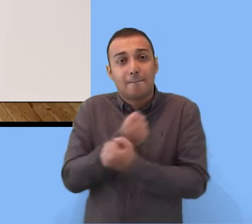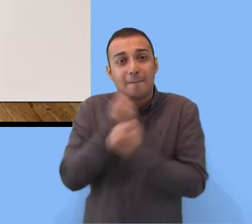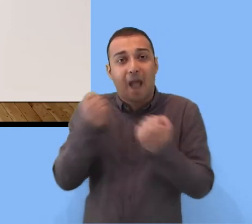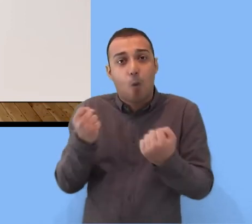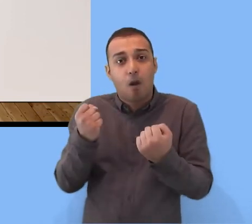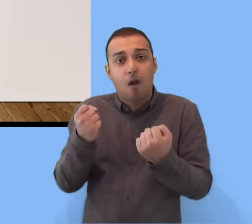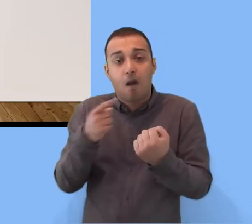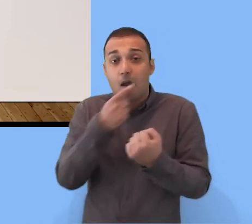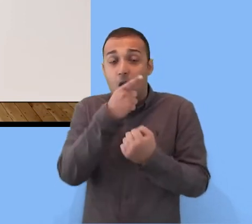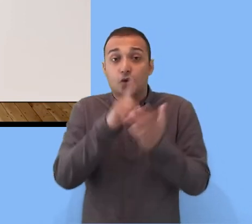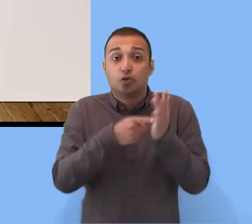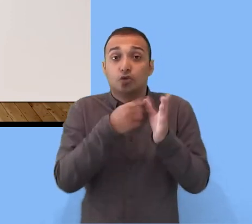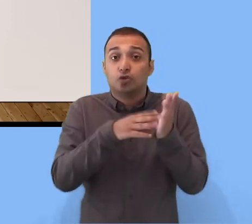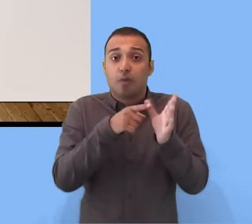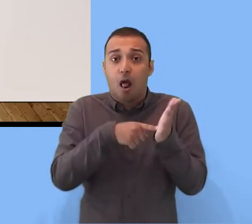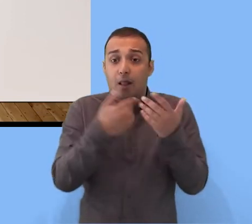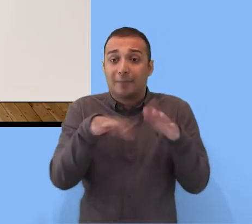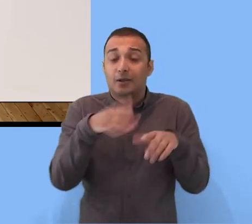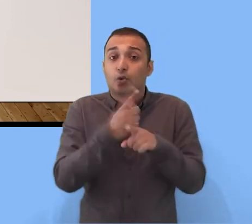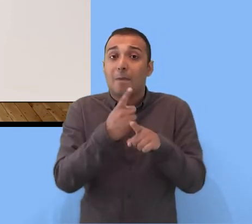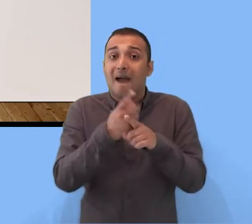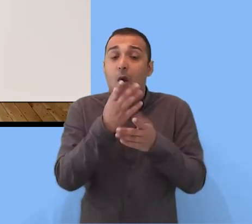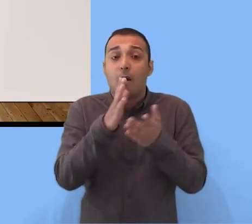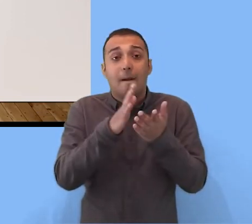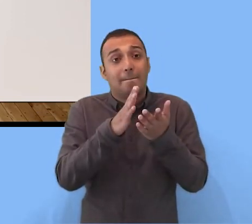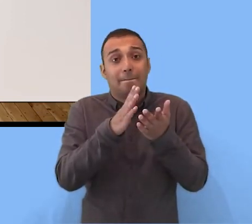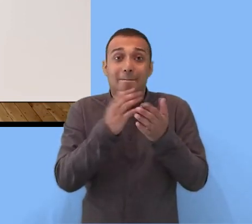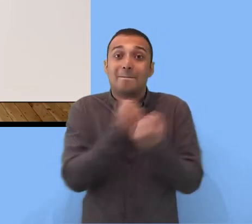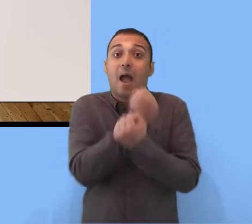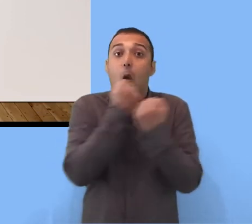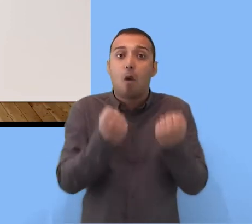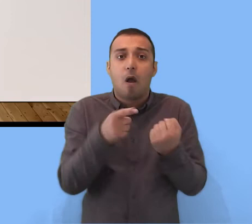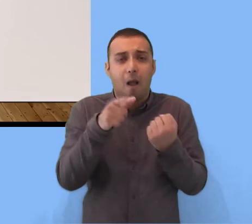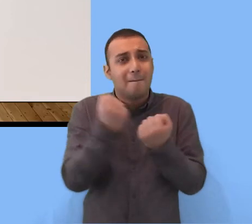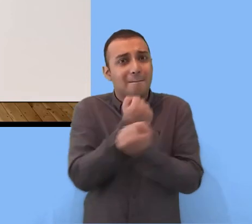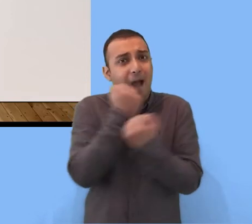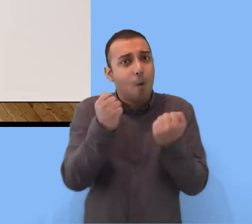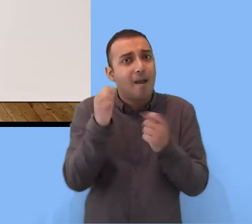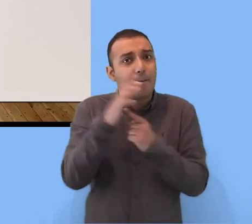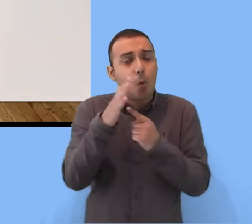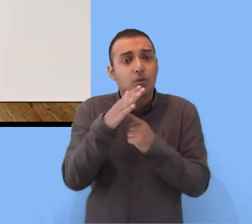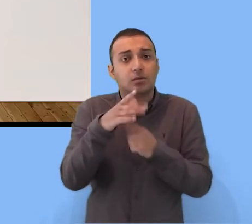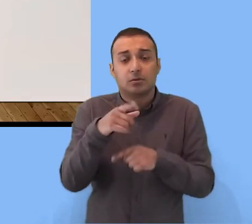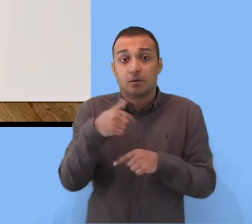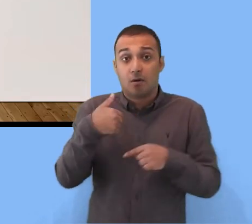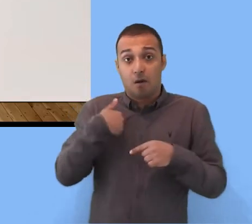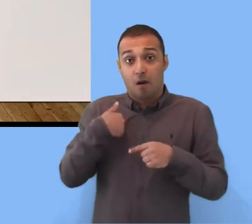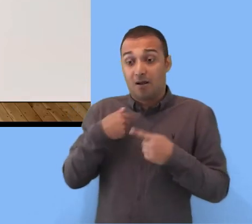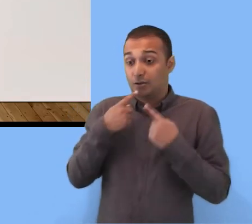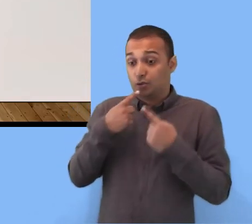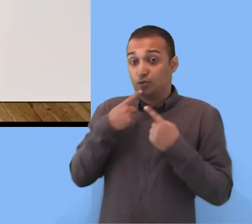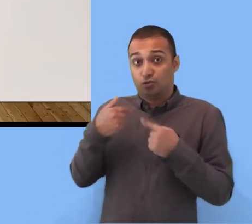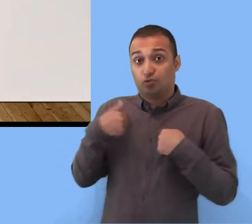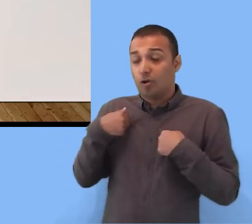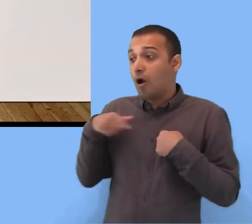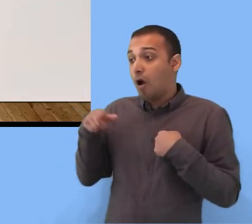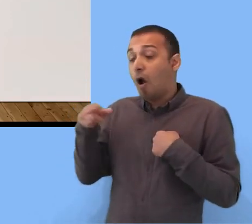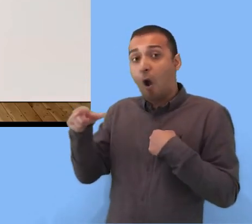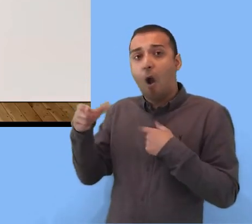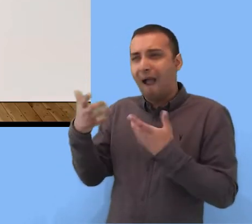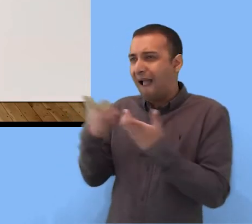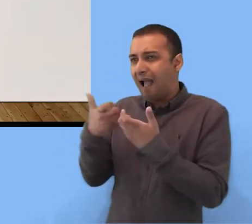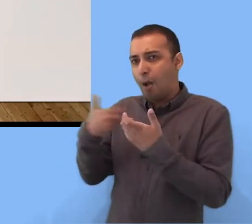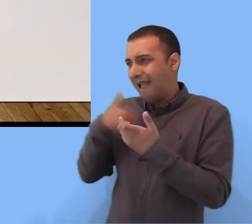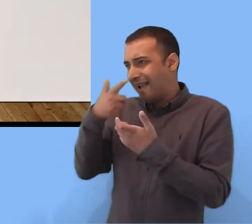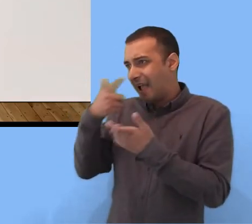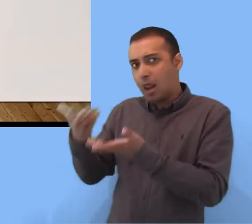really important. How am I supposed to upskill a parent? I'm extremely proud of my children. They're adults, they're contributing